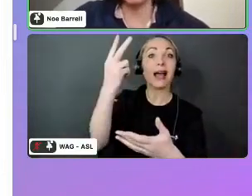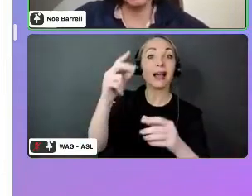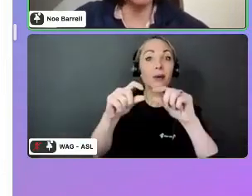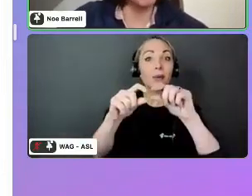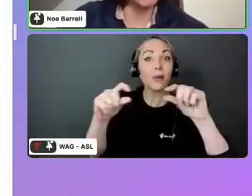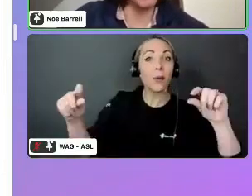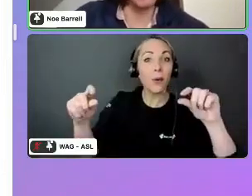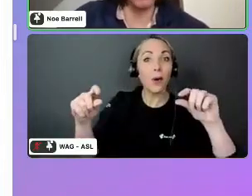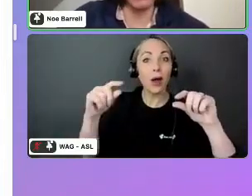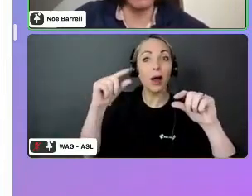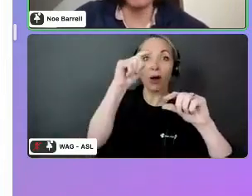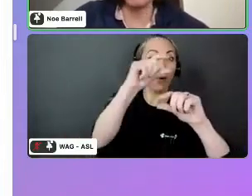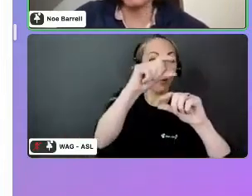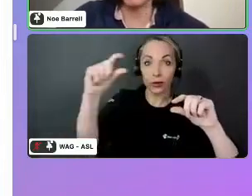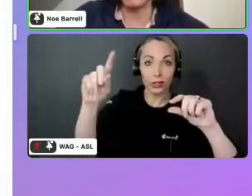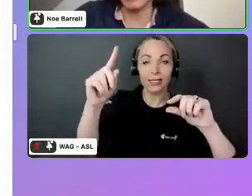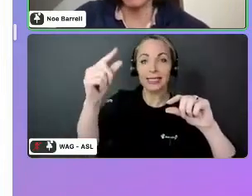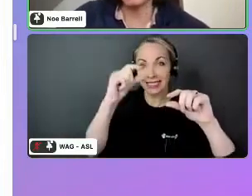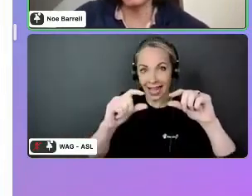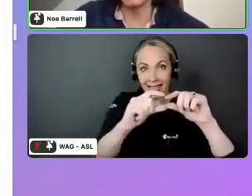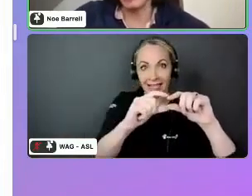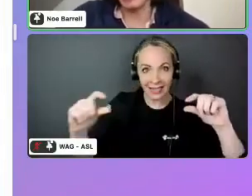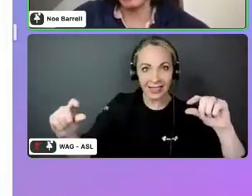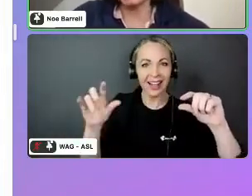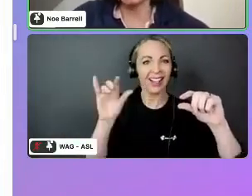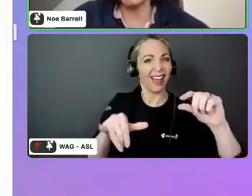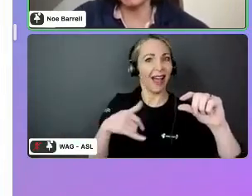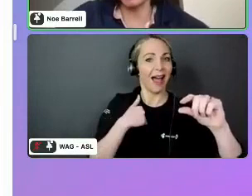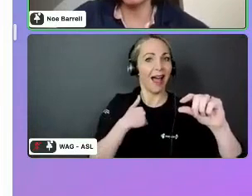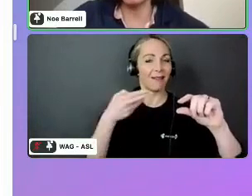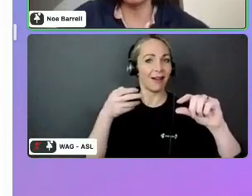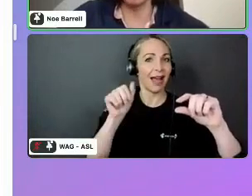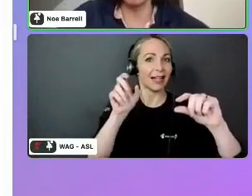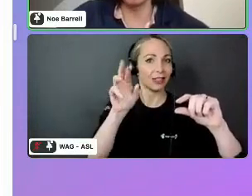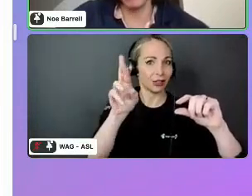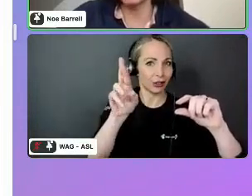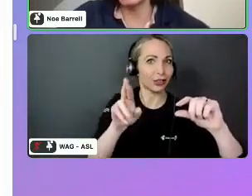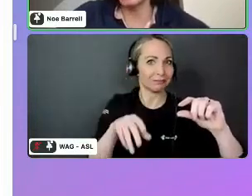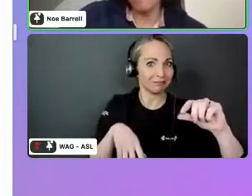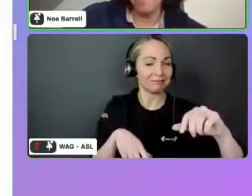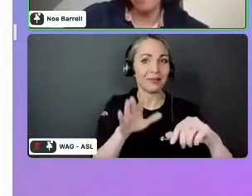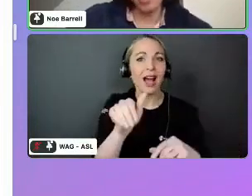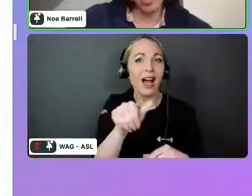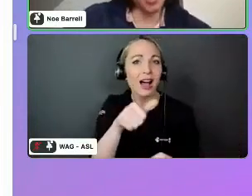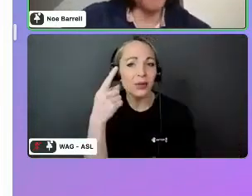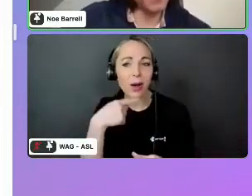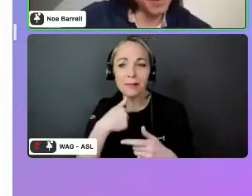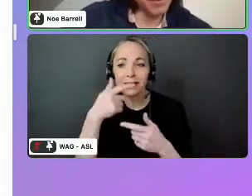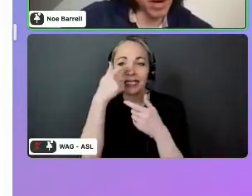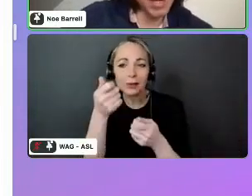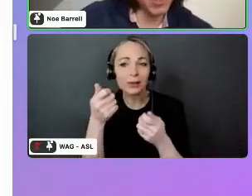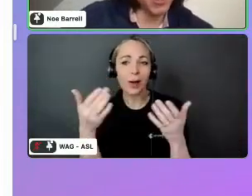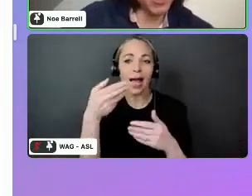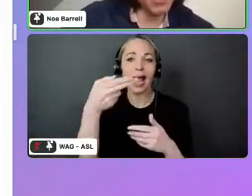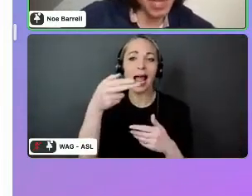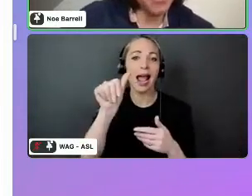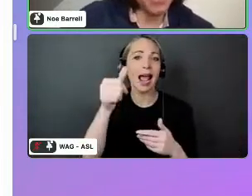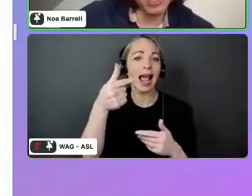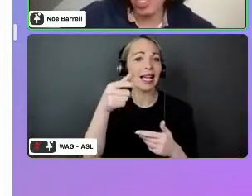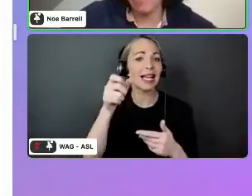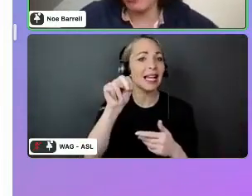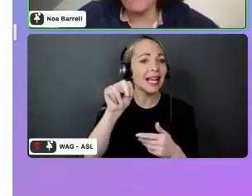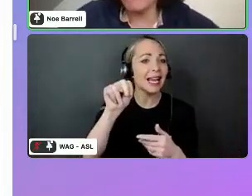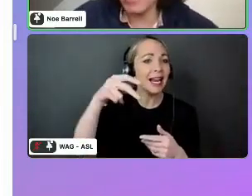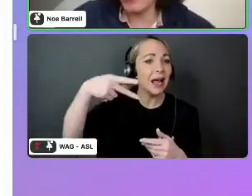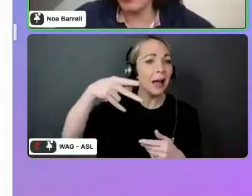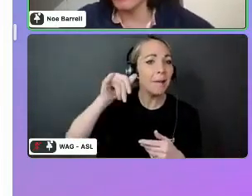one. In particular, the one that we're interested right now is the Hagen pinup Evo binding, right here in kind of the